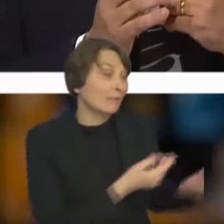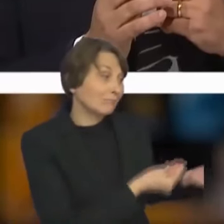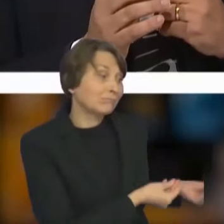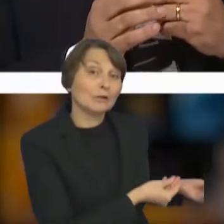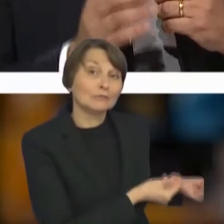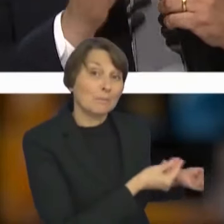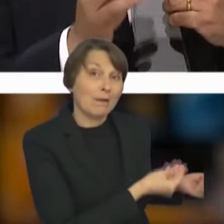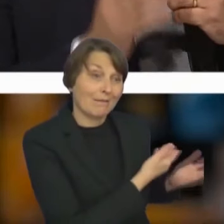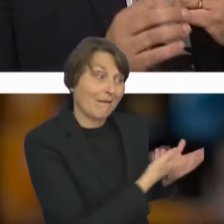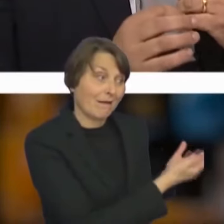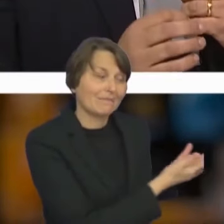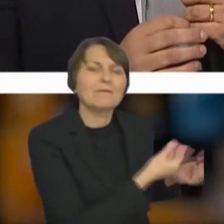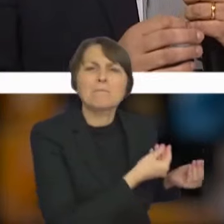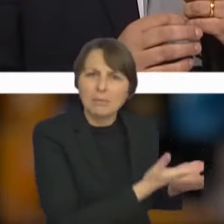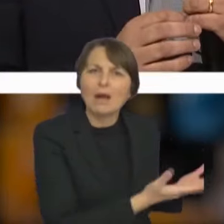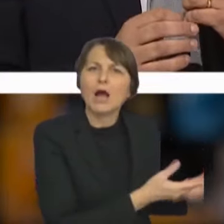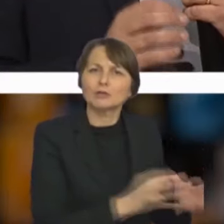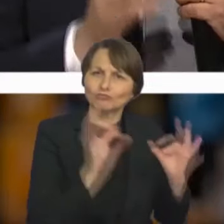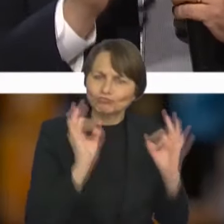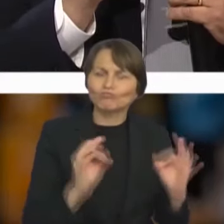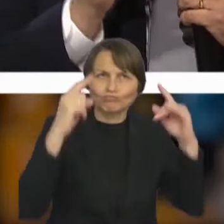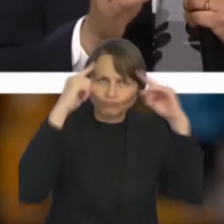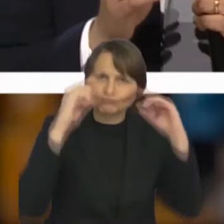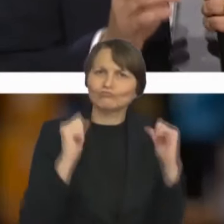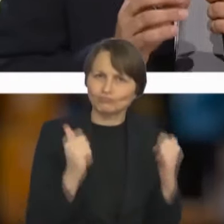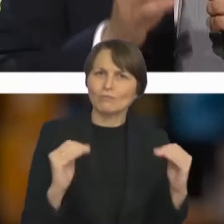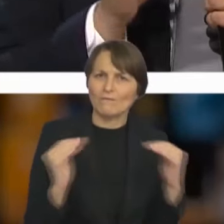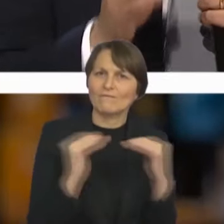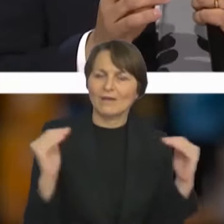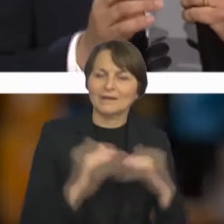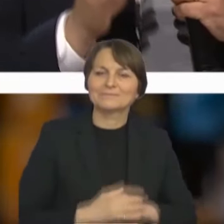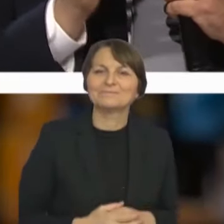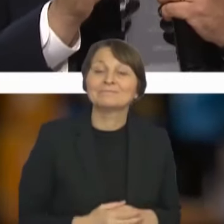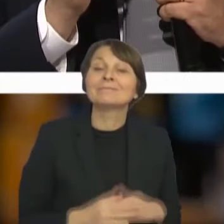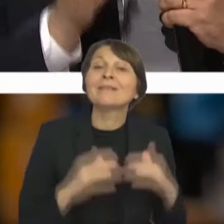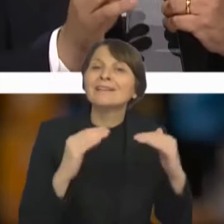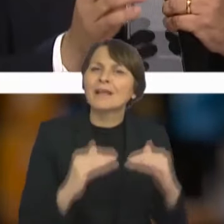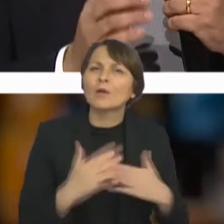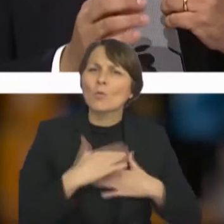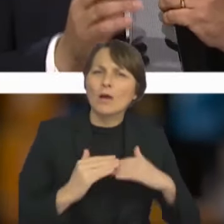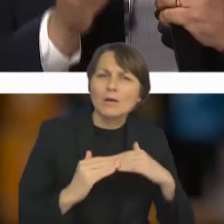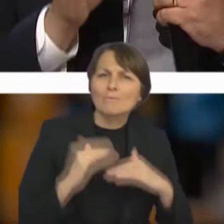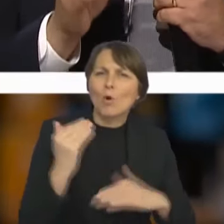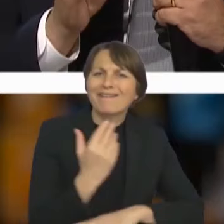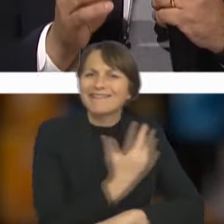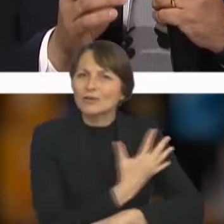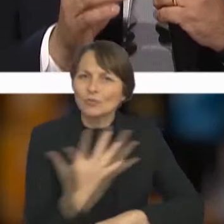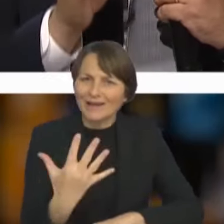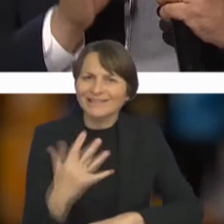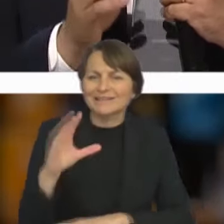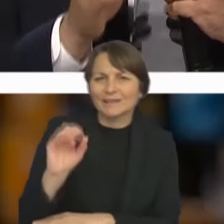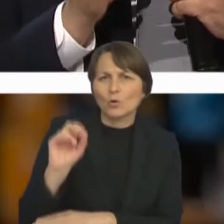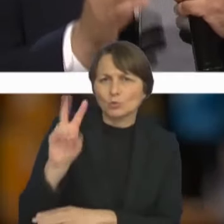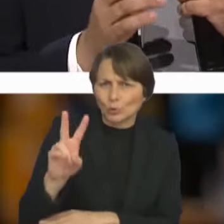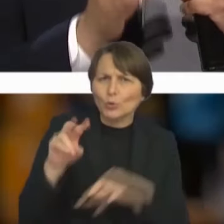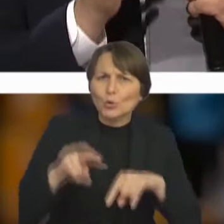to open up the path to a green, decarbonized, and responsible battery. From